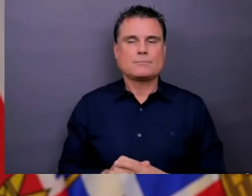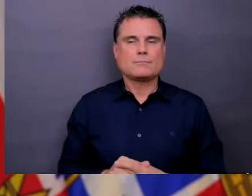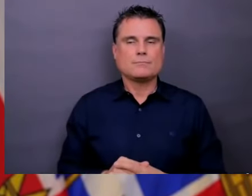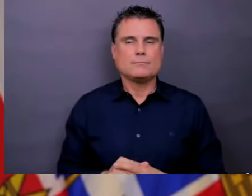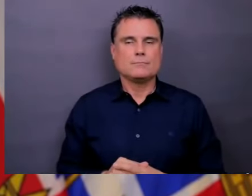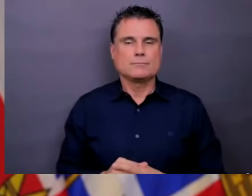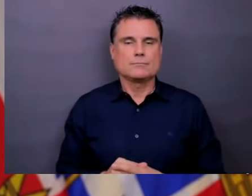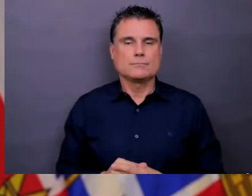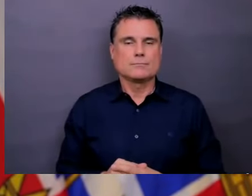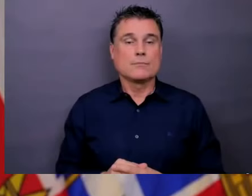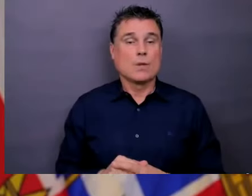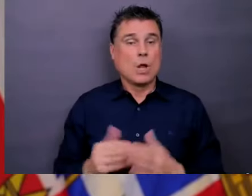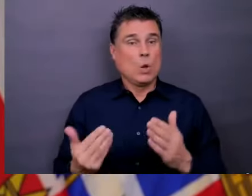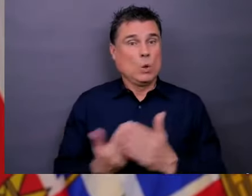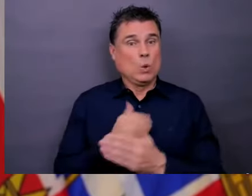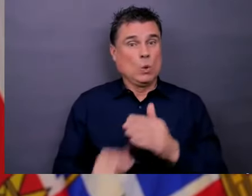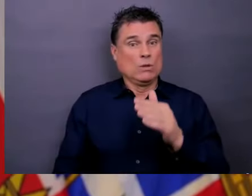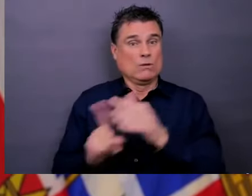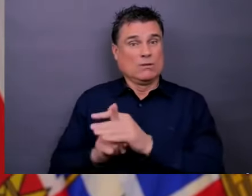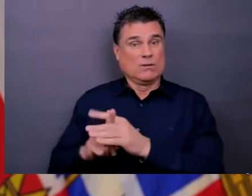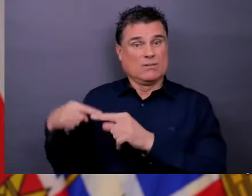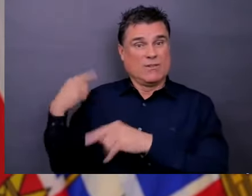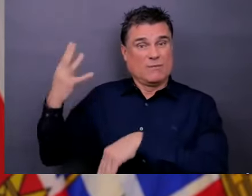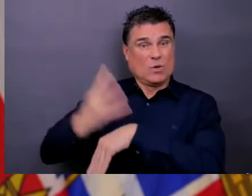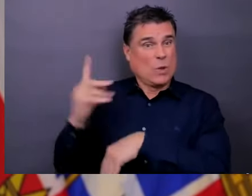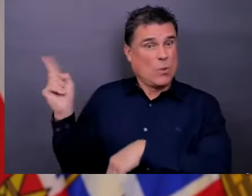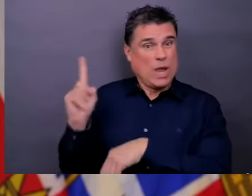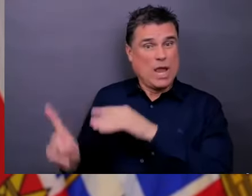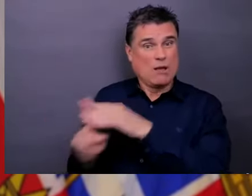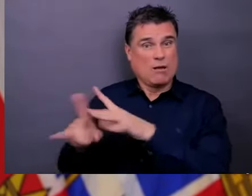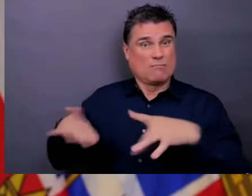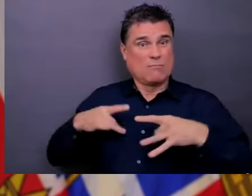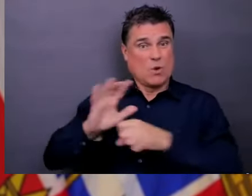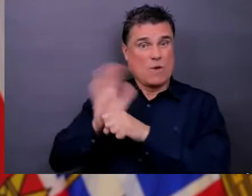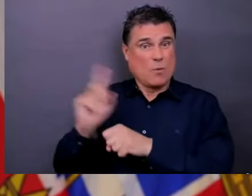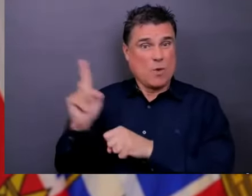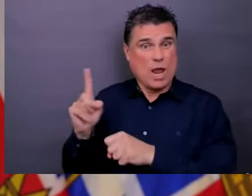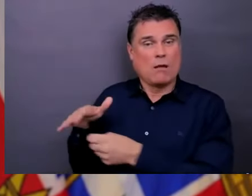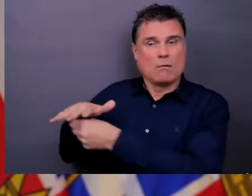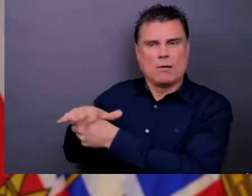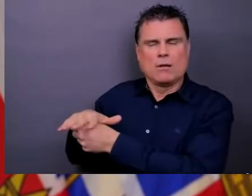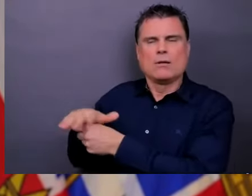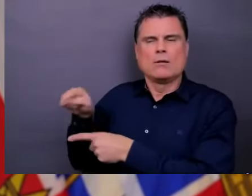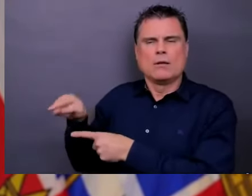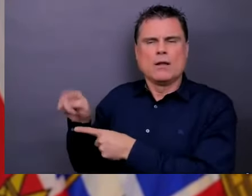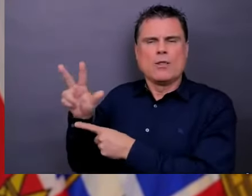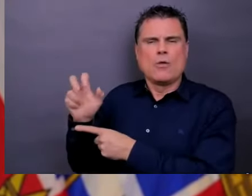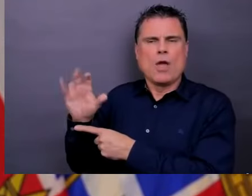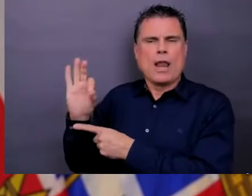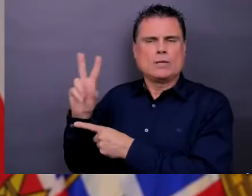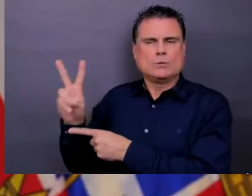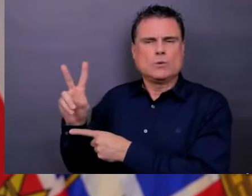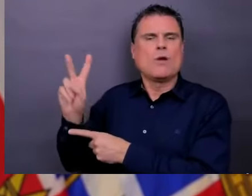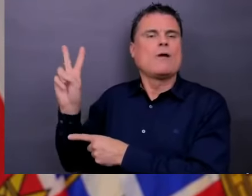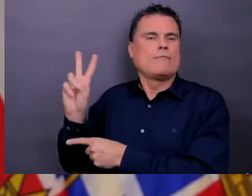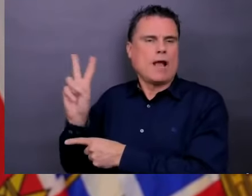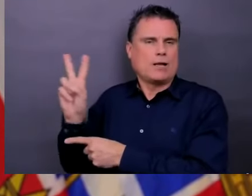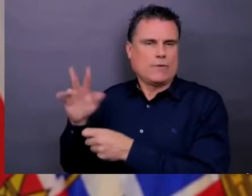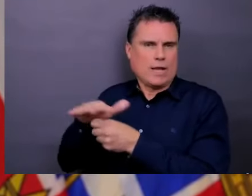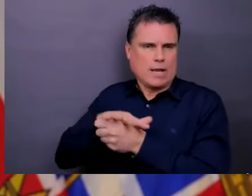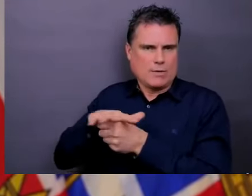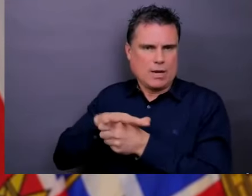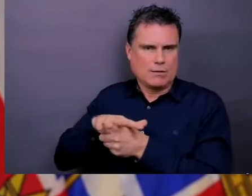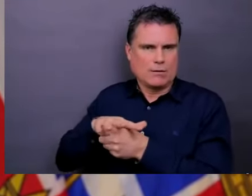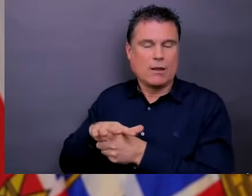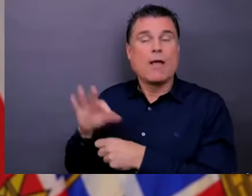Of the new cases, 392 are people who reside in the Vancouver Coastal Health Region, 856